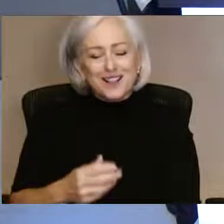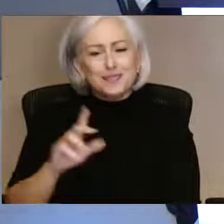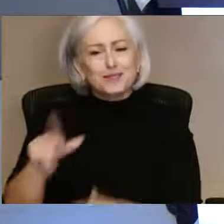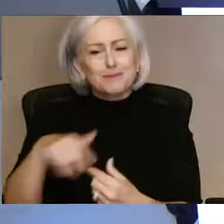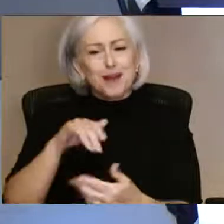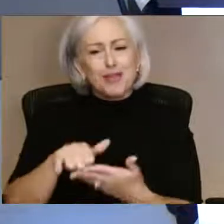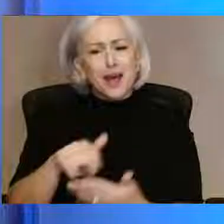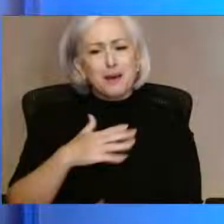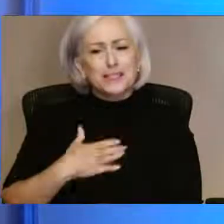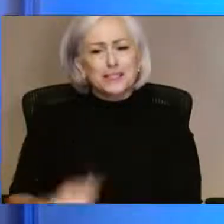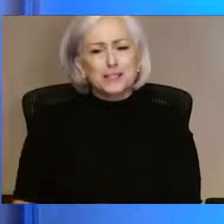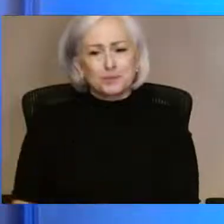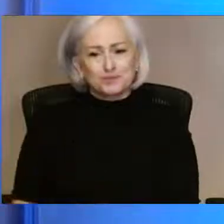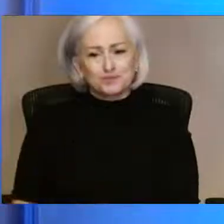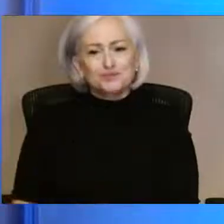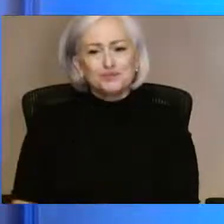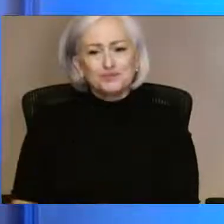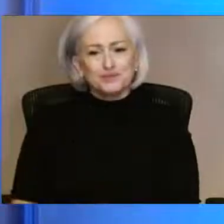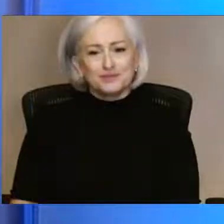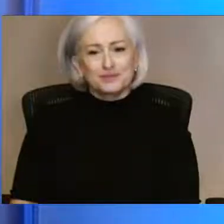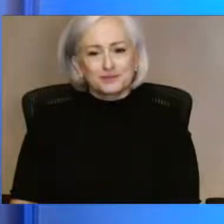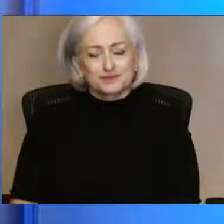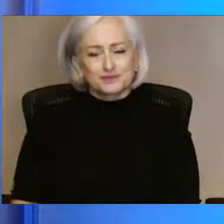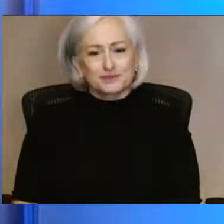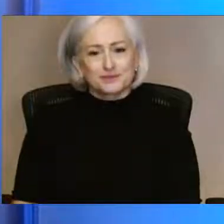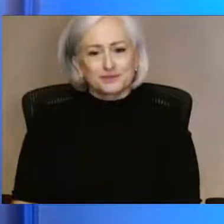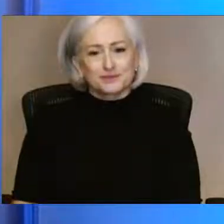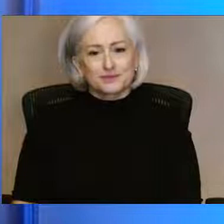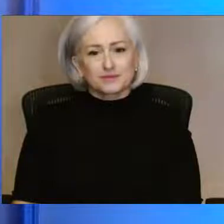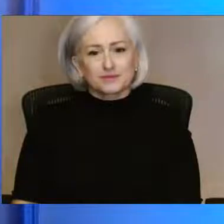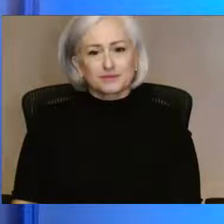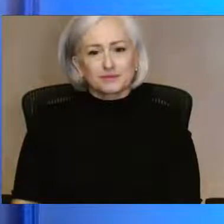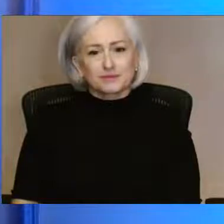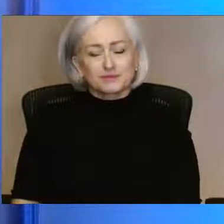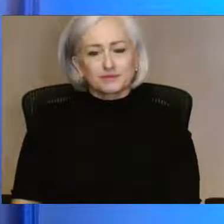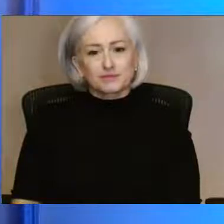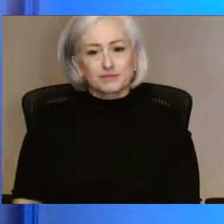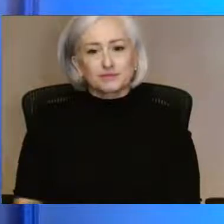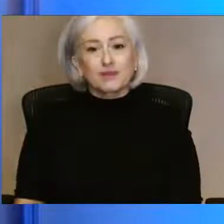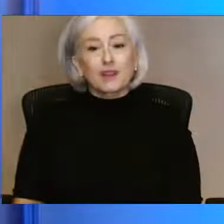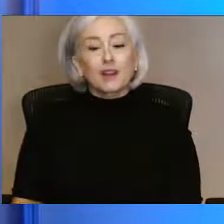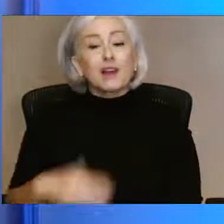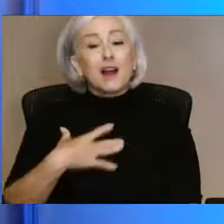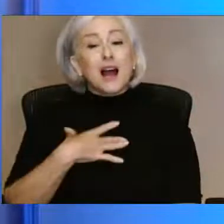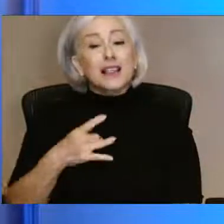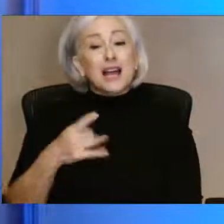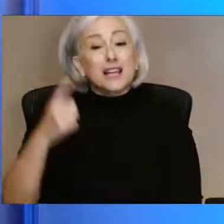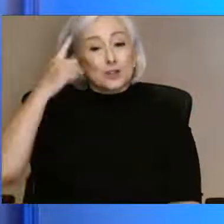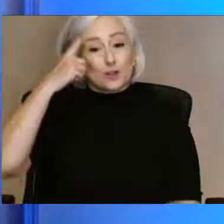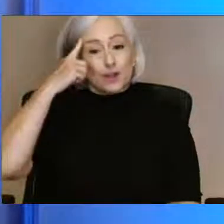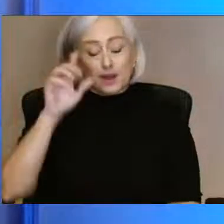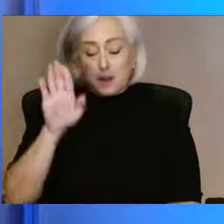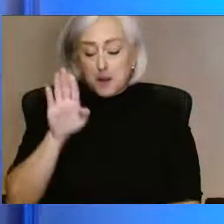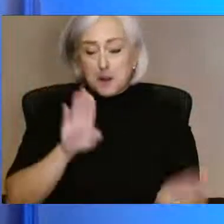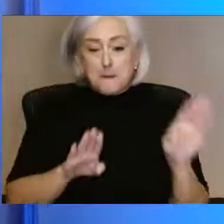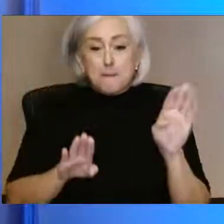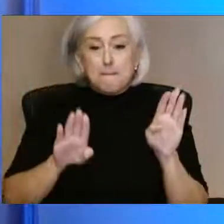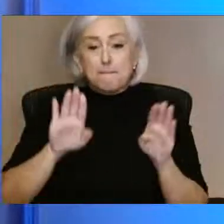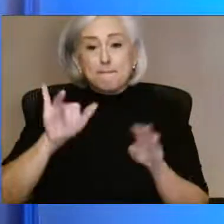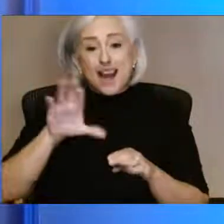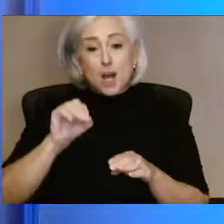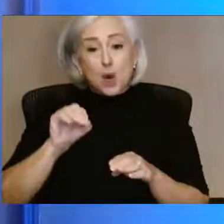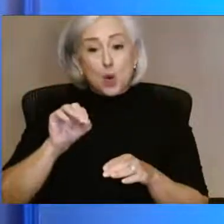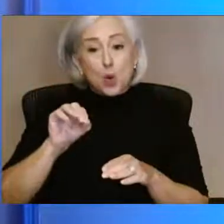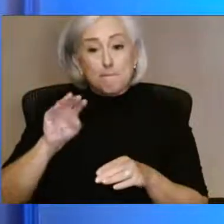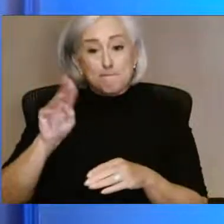analogy? Sure, I'd be happy to. So I like to think about the biomedical research enterprise as a tree. And